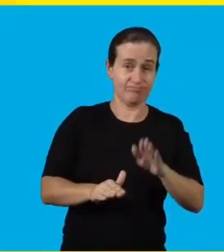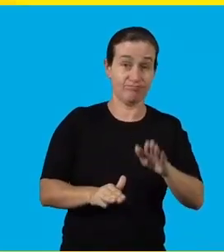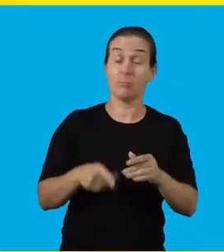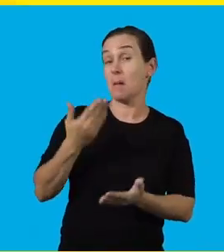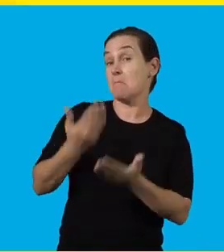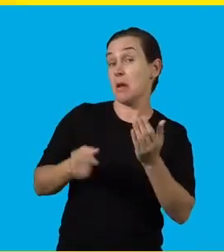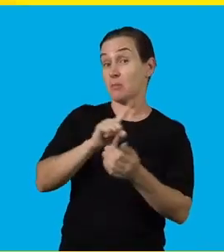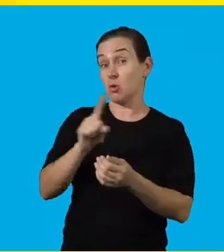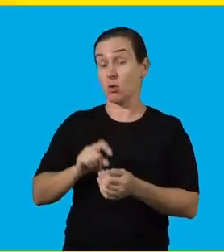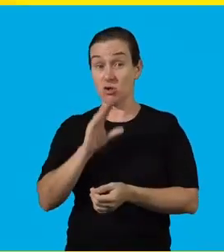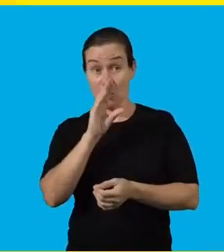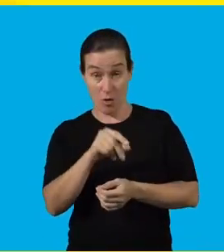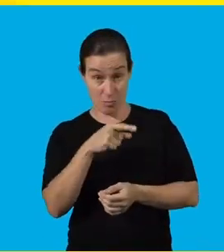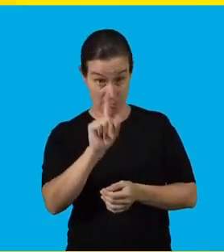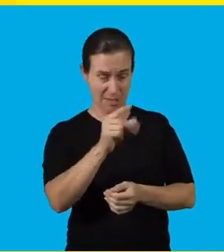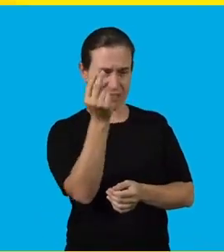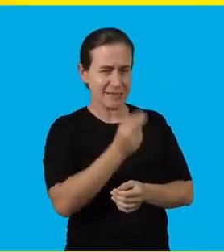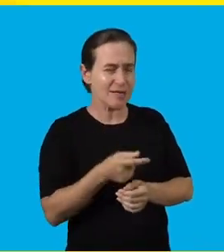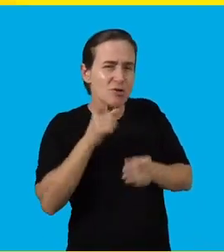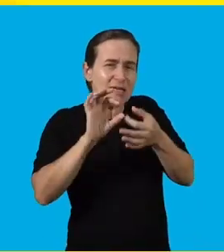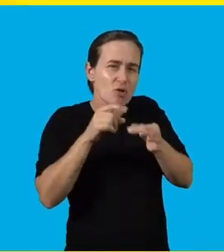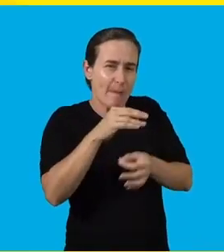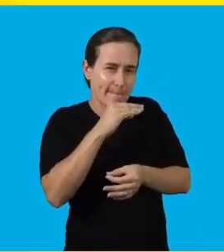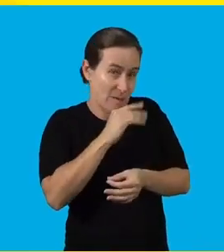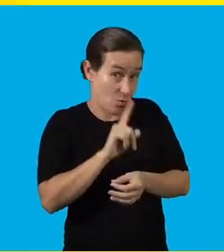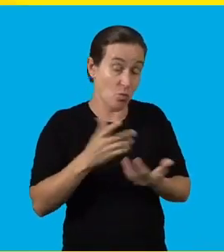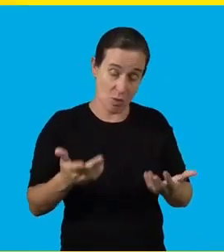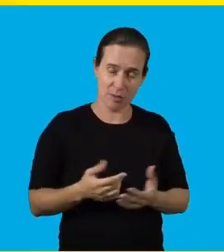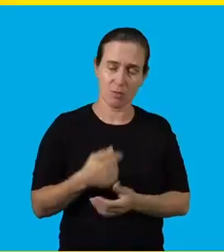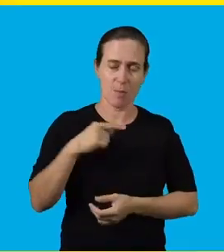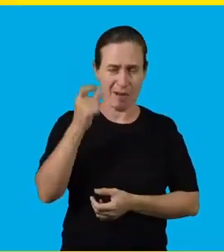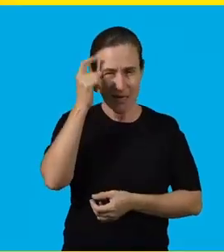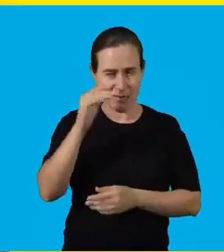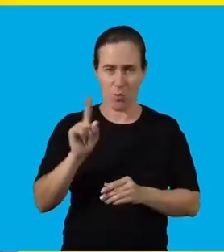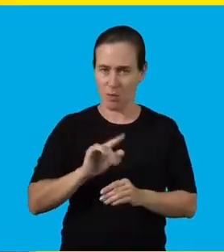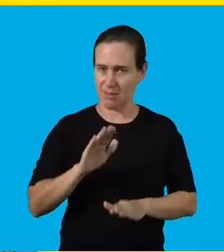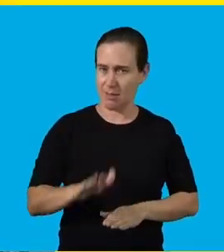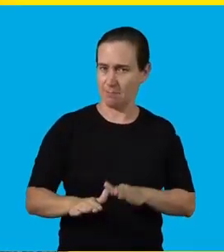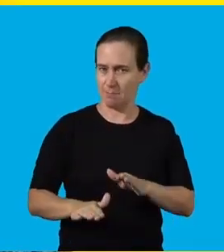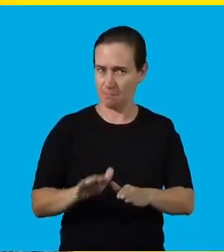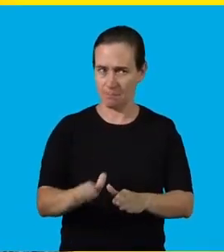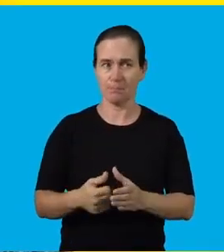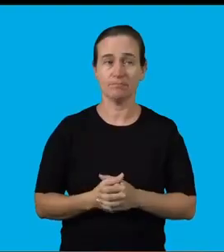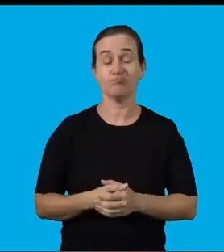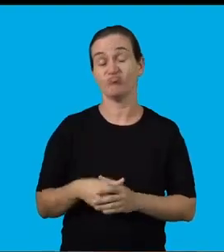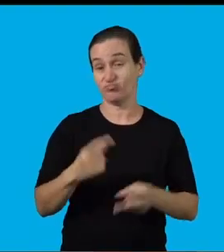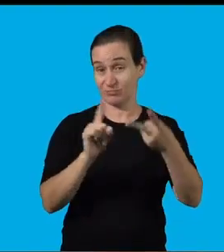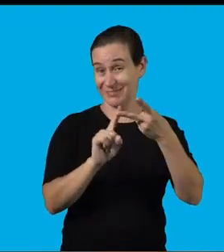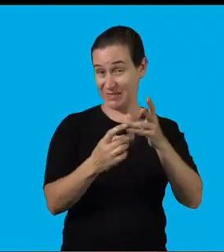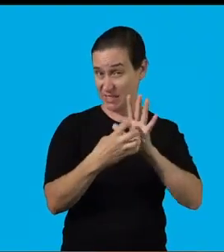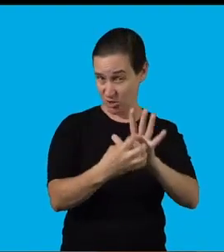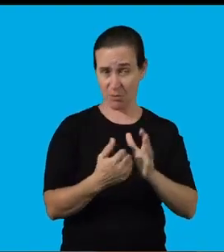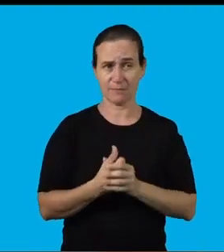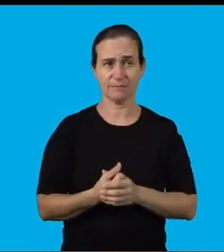asked to sketch cubic functions and interpret cubic functions as well. So we need to know the steps for both of those. Okay.